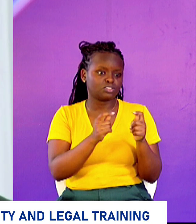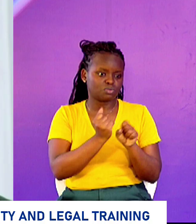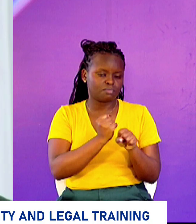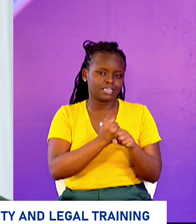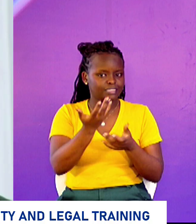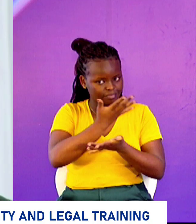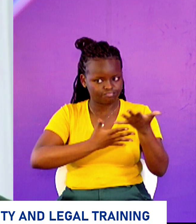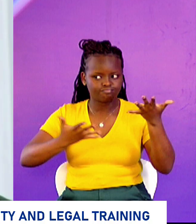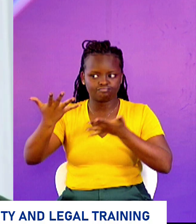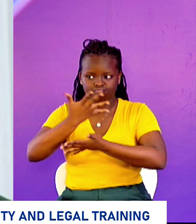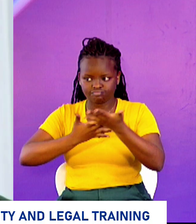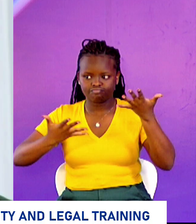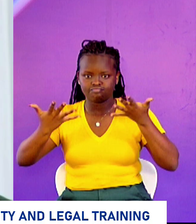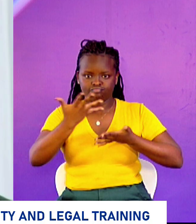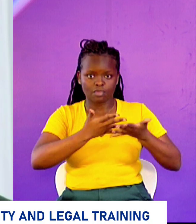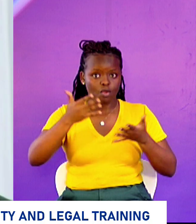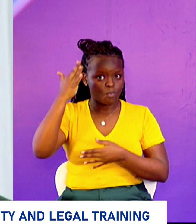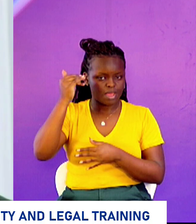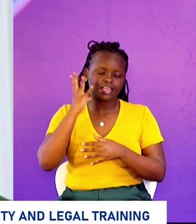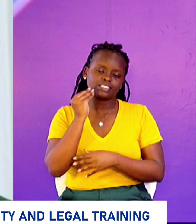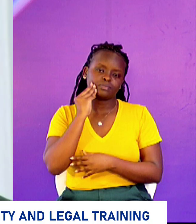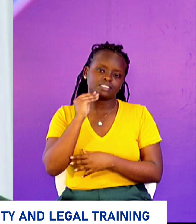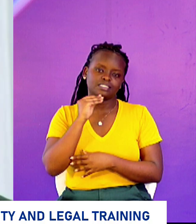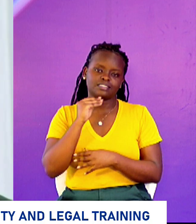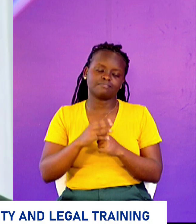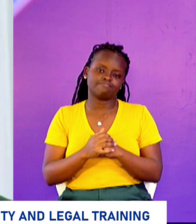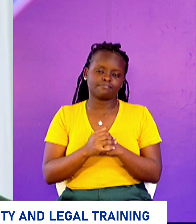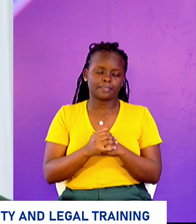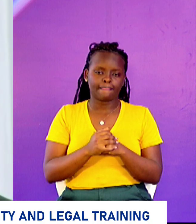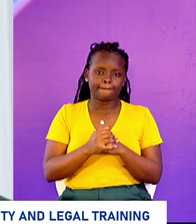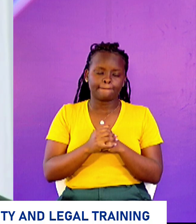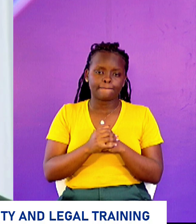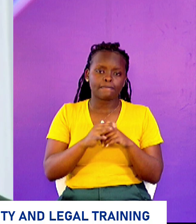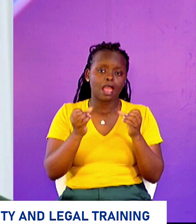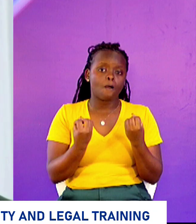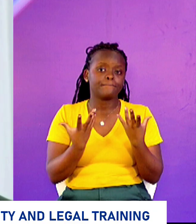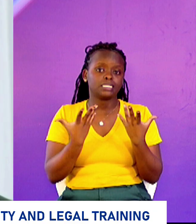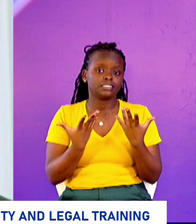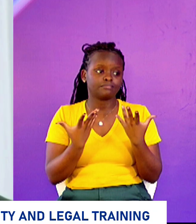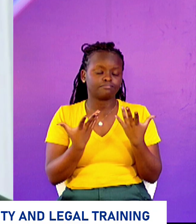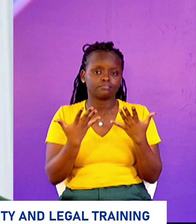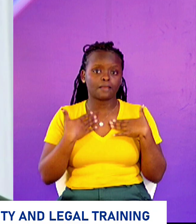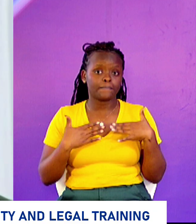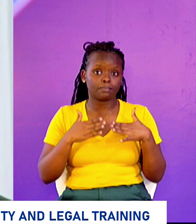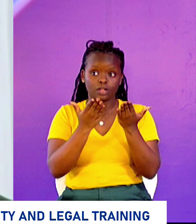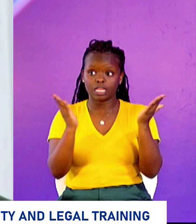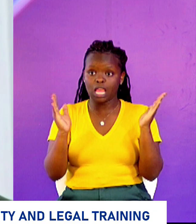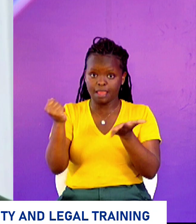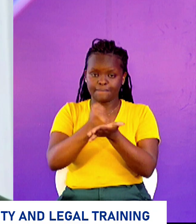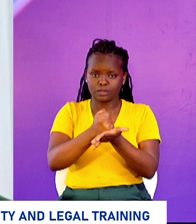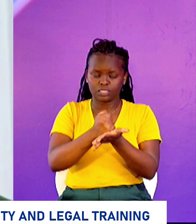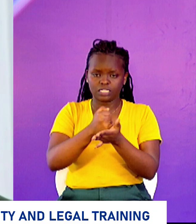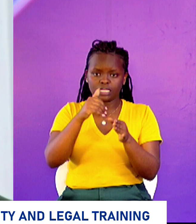interactive because of the experience of Jukwaa. How many people here were employed in